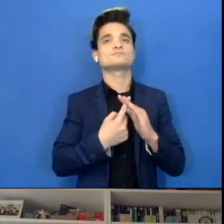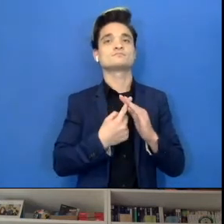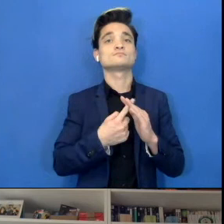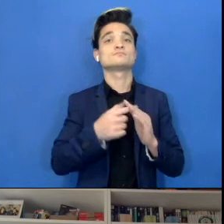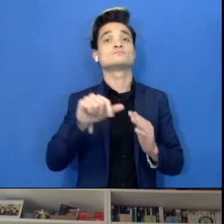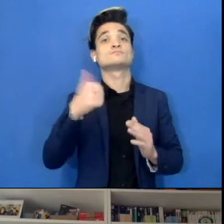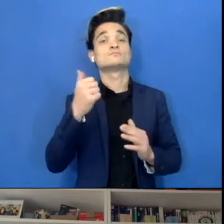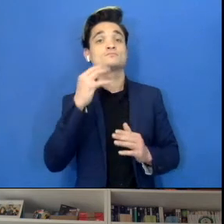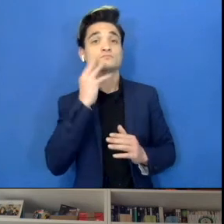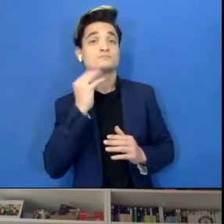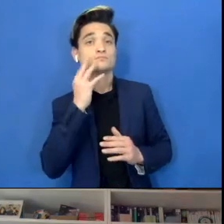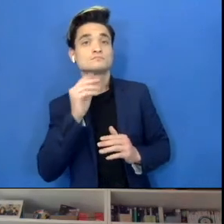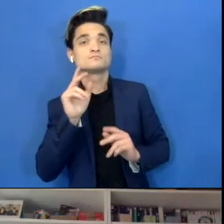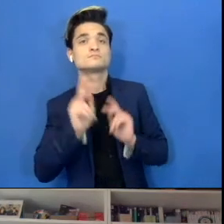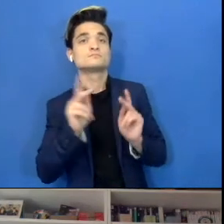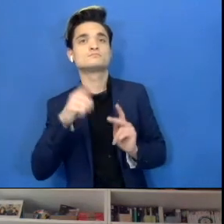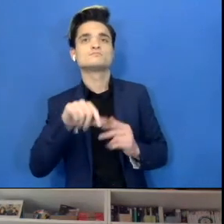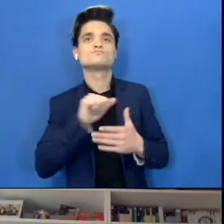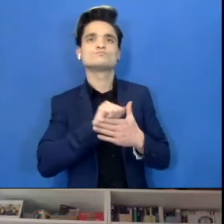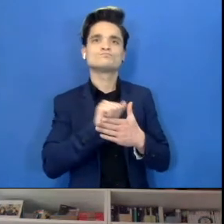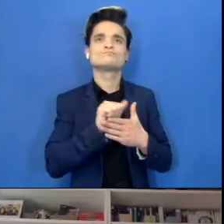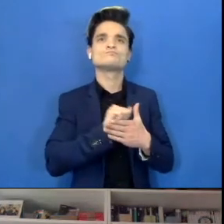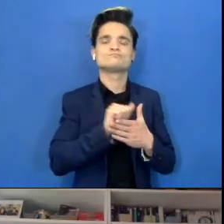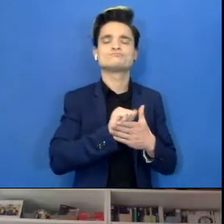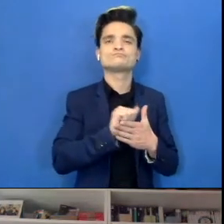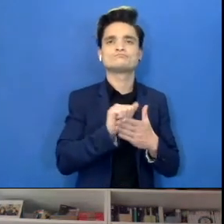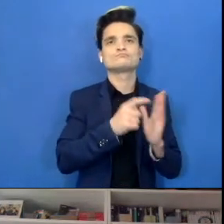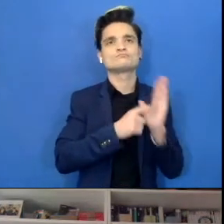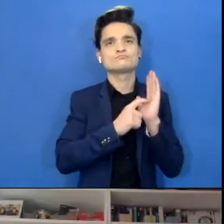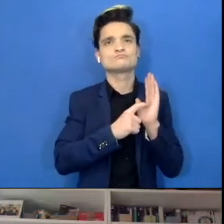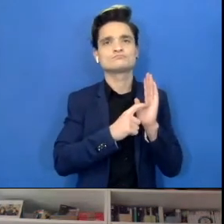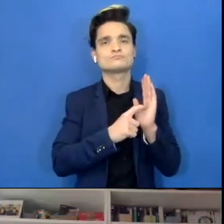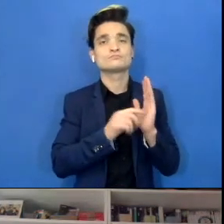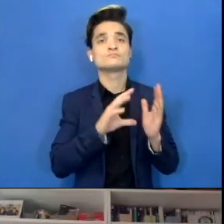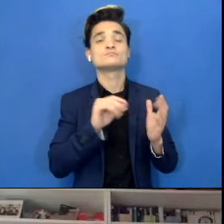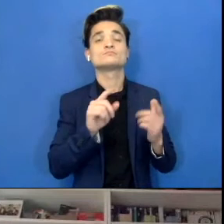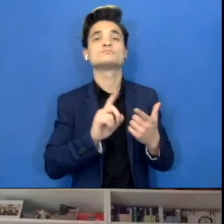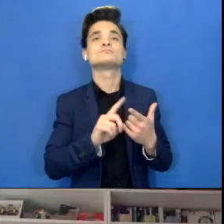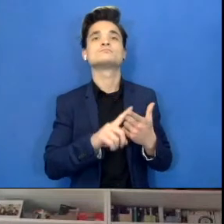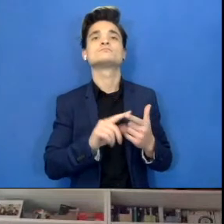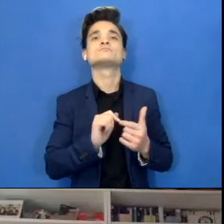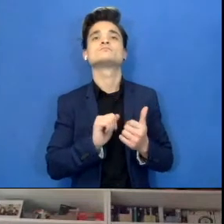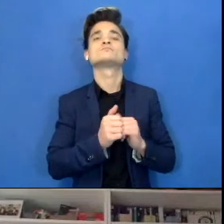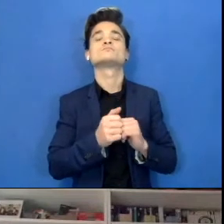figure out how to use that no. If that makes sense, because